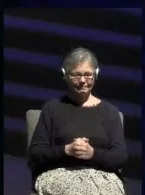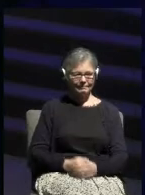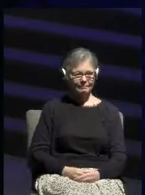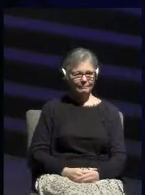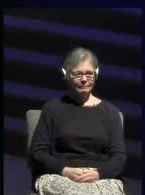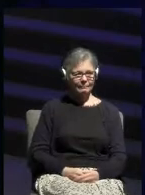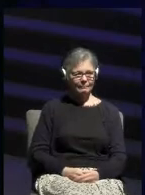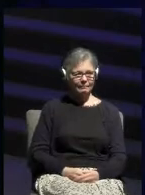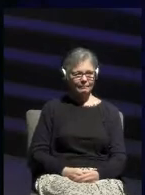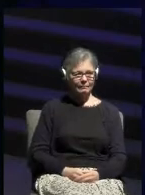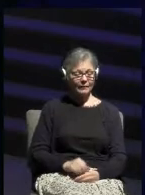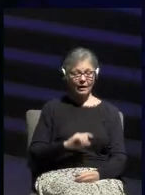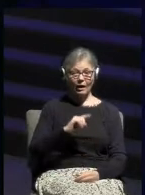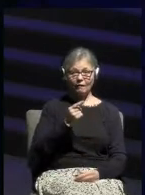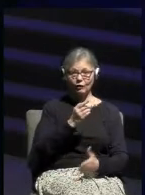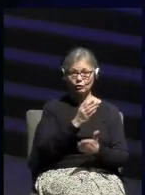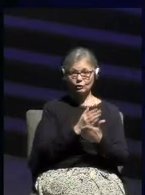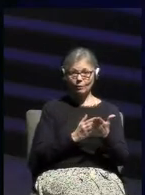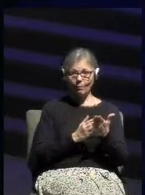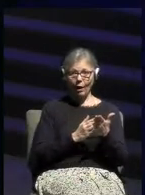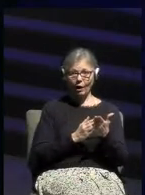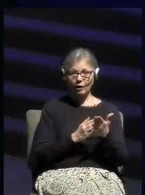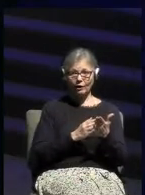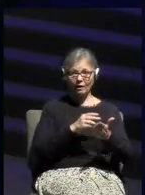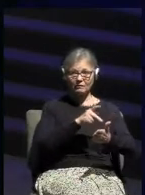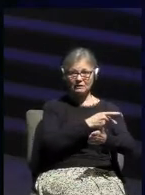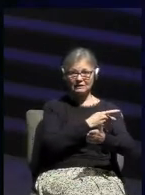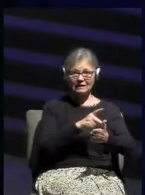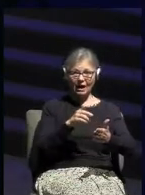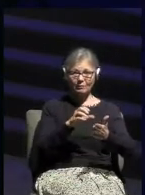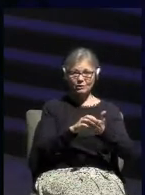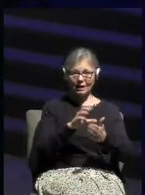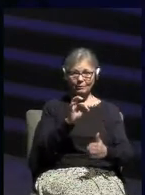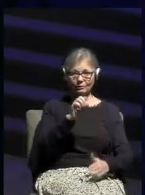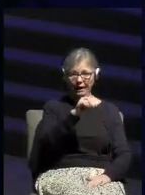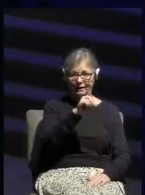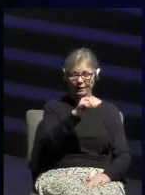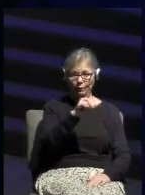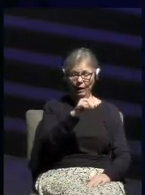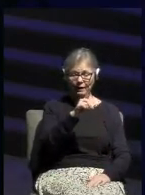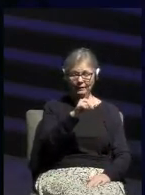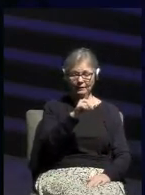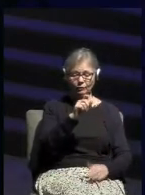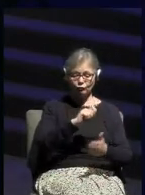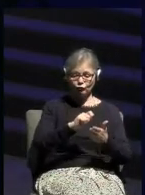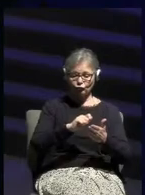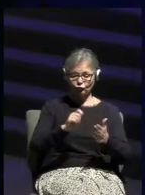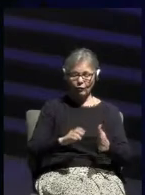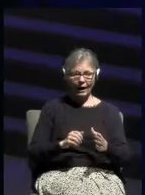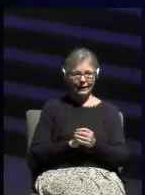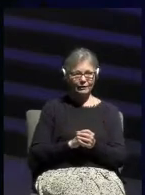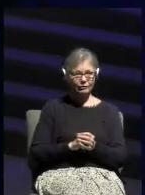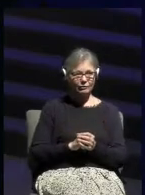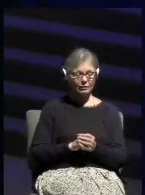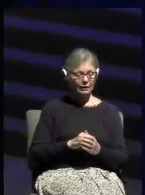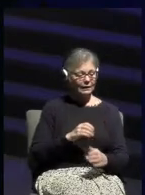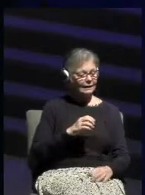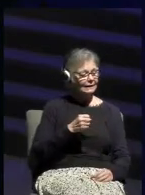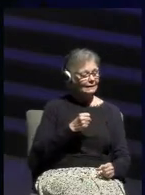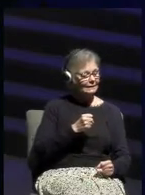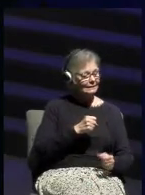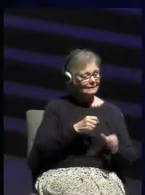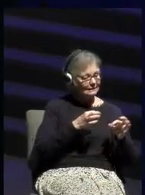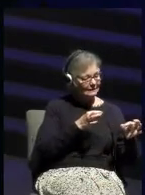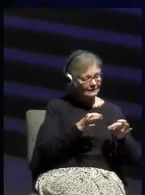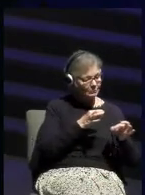In the first part of our text in Psalms, the psalmist is speaking to a person who is seeking God's care